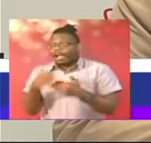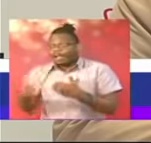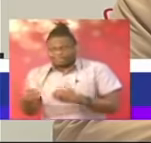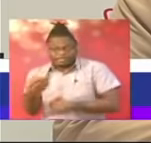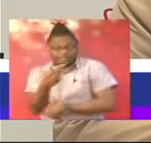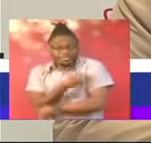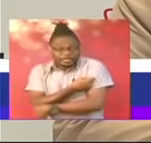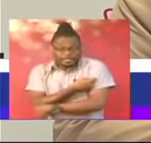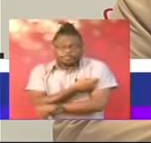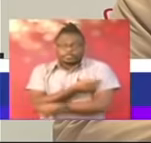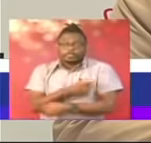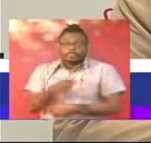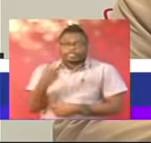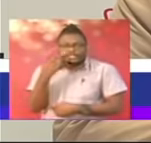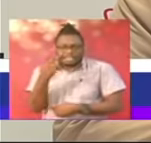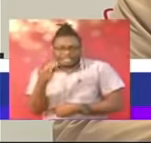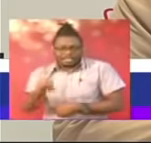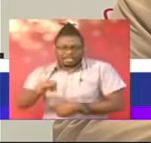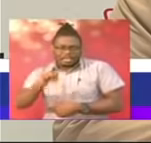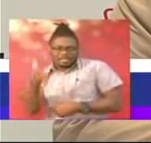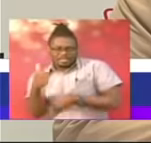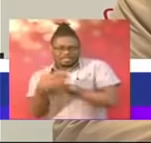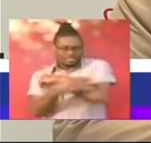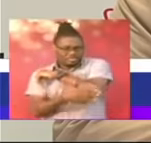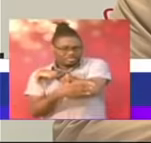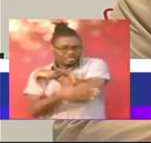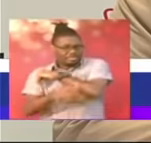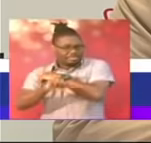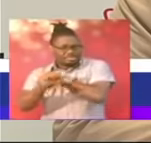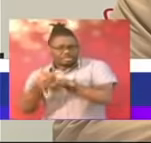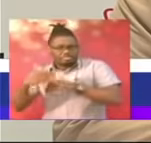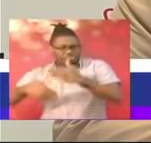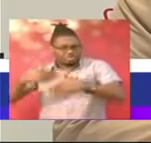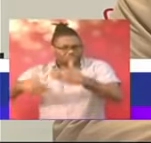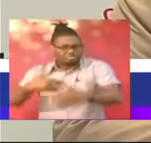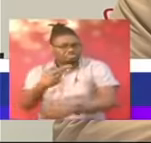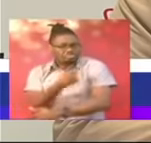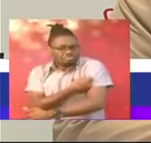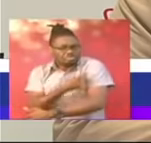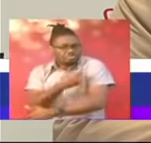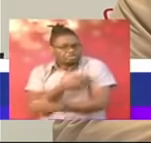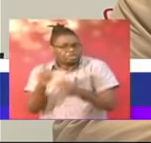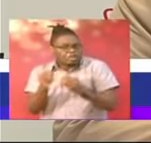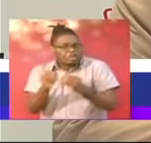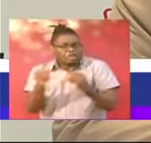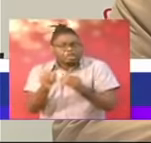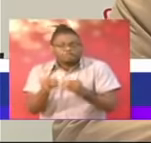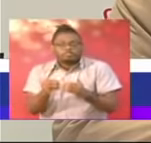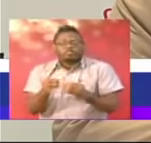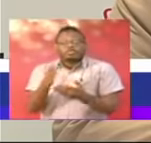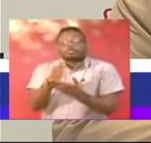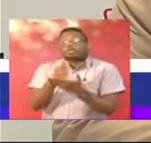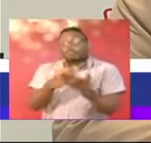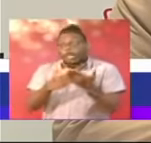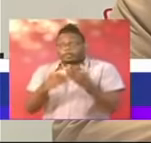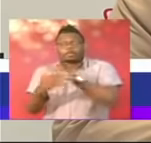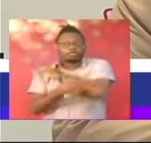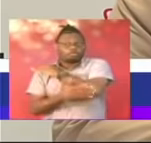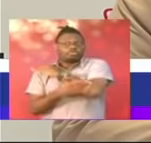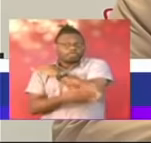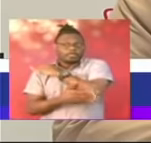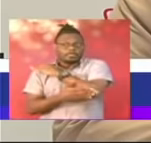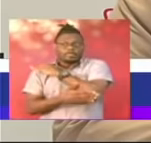that as the vaccination rollout continues, in spite of the fact that some countries continue to see new cases, some countries